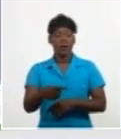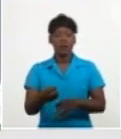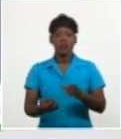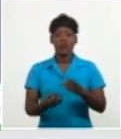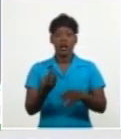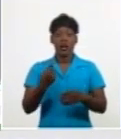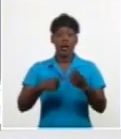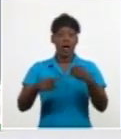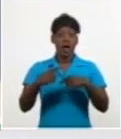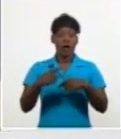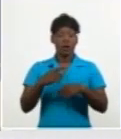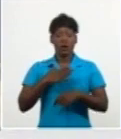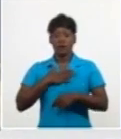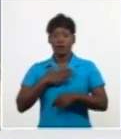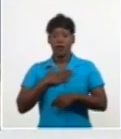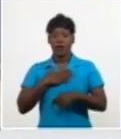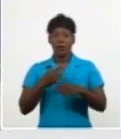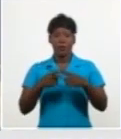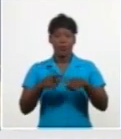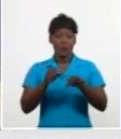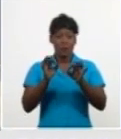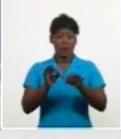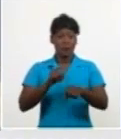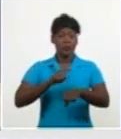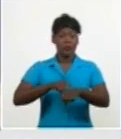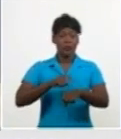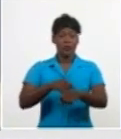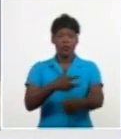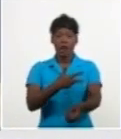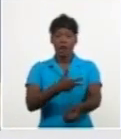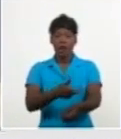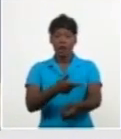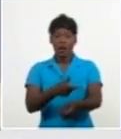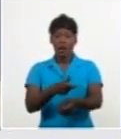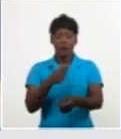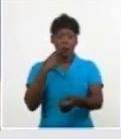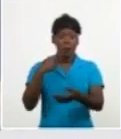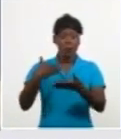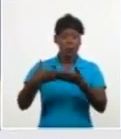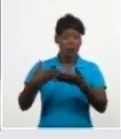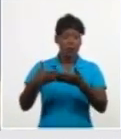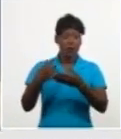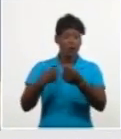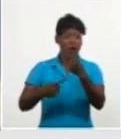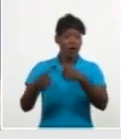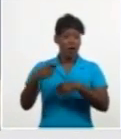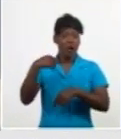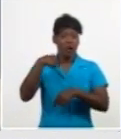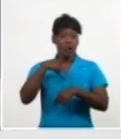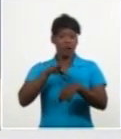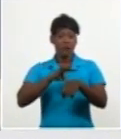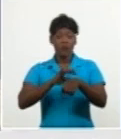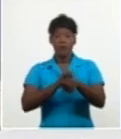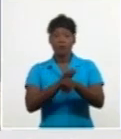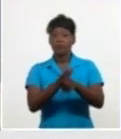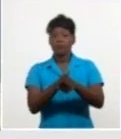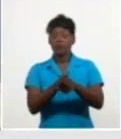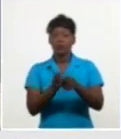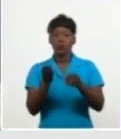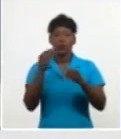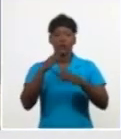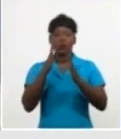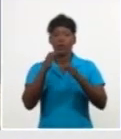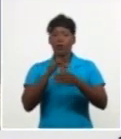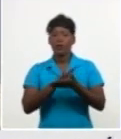some symptoms at a later stage, but at the moment they were diagnosed, when they are spreading the